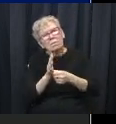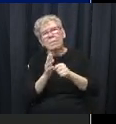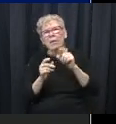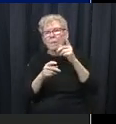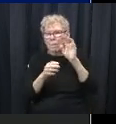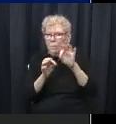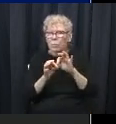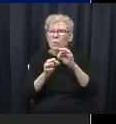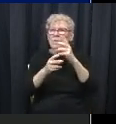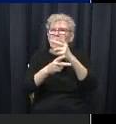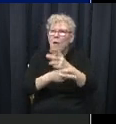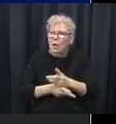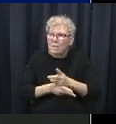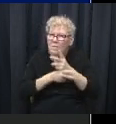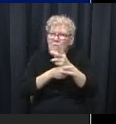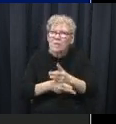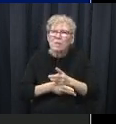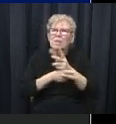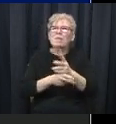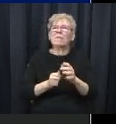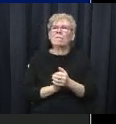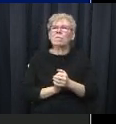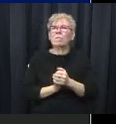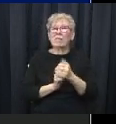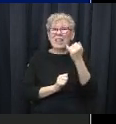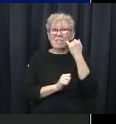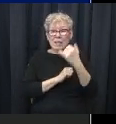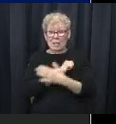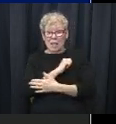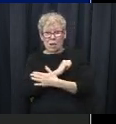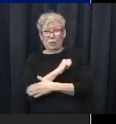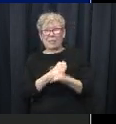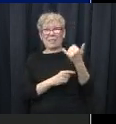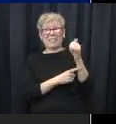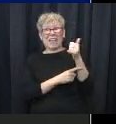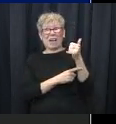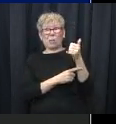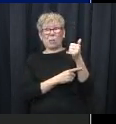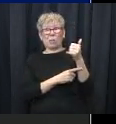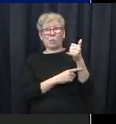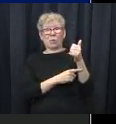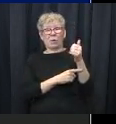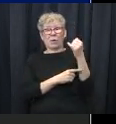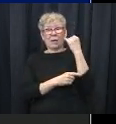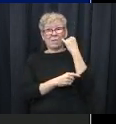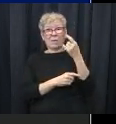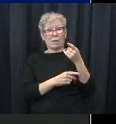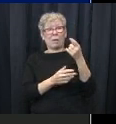counties as of 9 a.m. tomorrow, who have a 5-star business program,